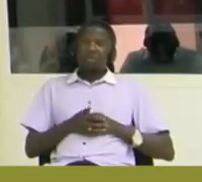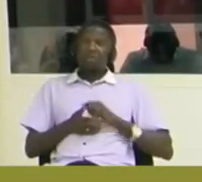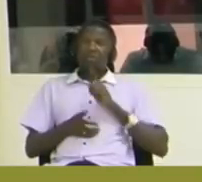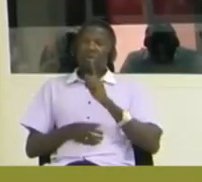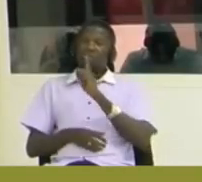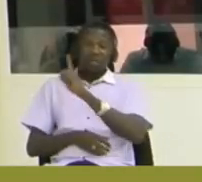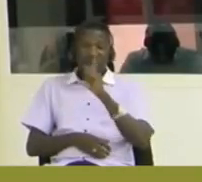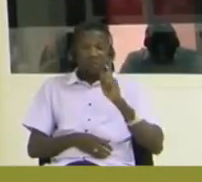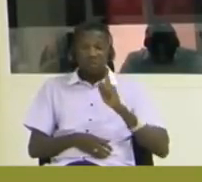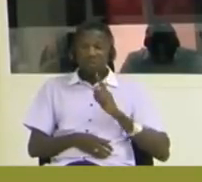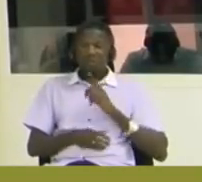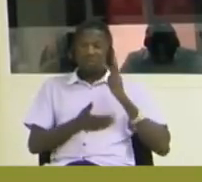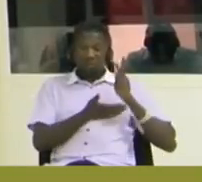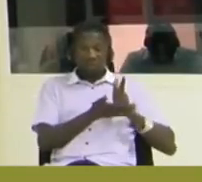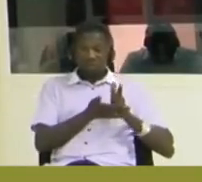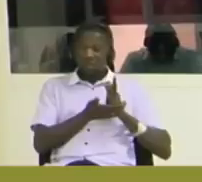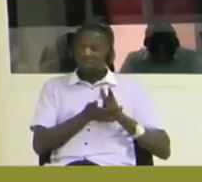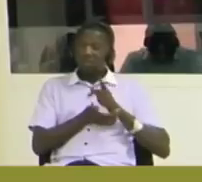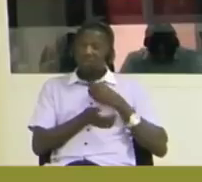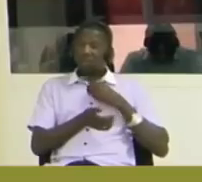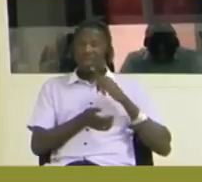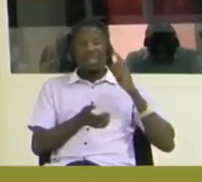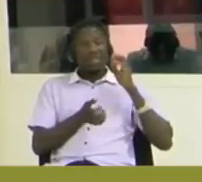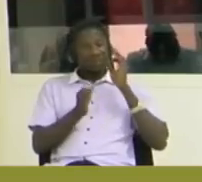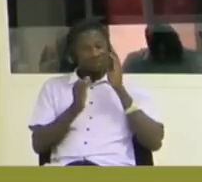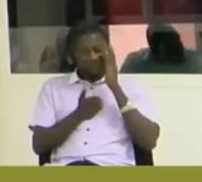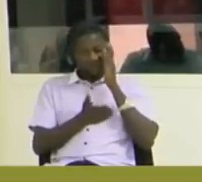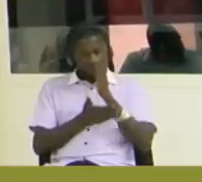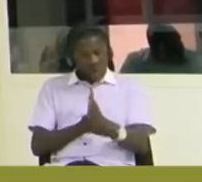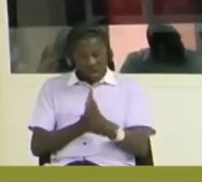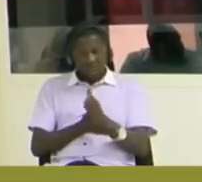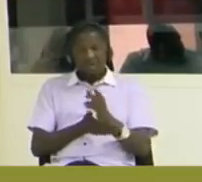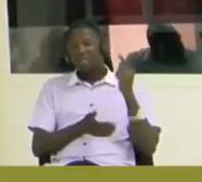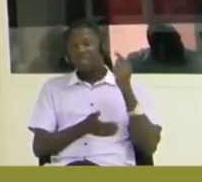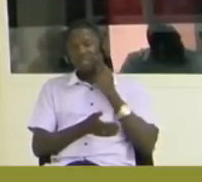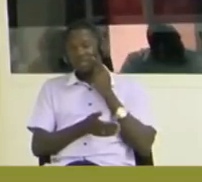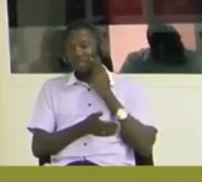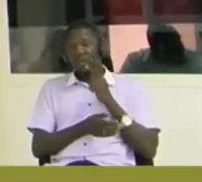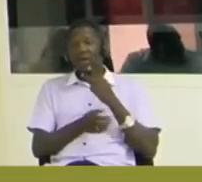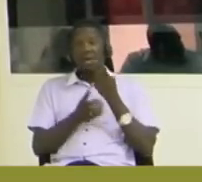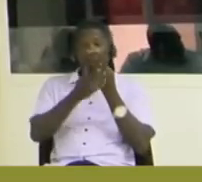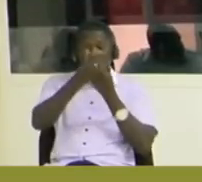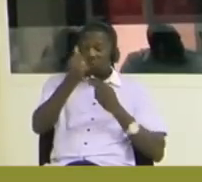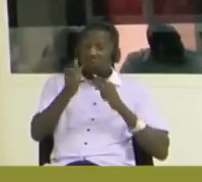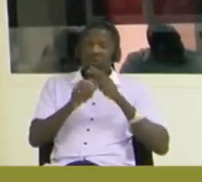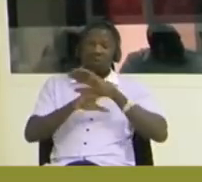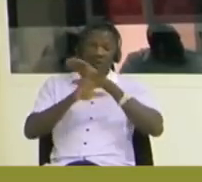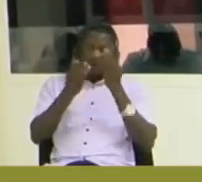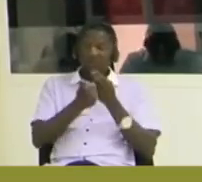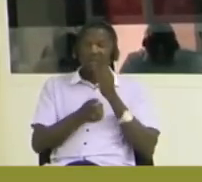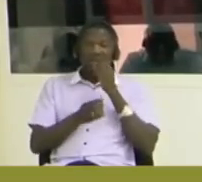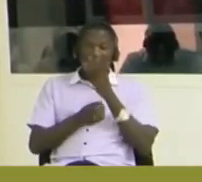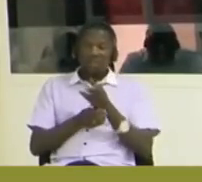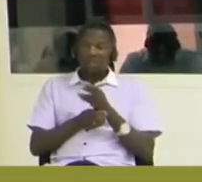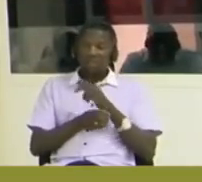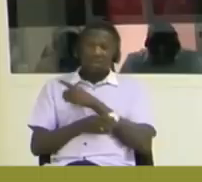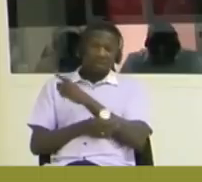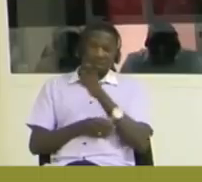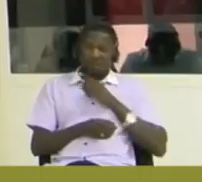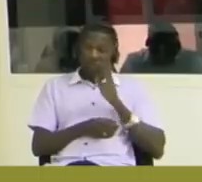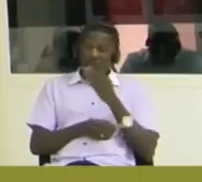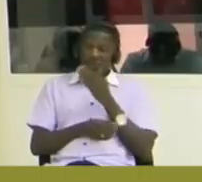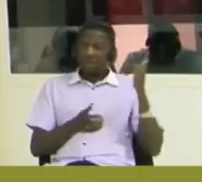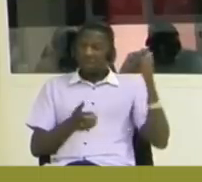witnesses were specific on the day. Both of them said they went to the